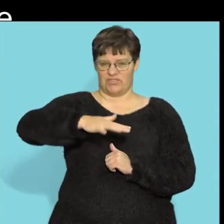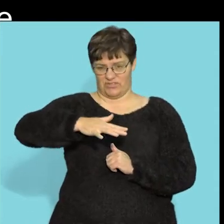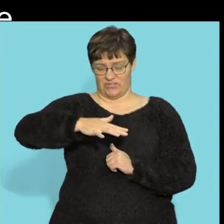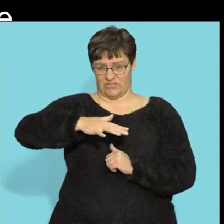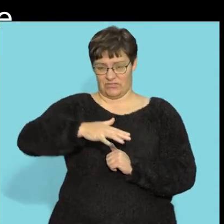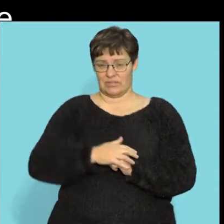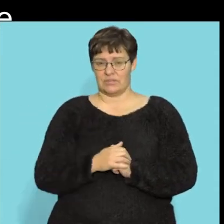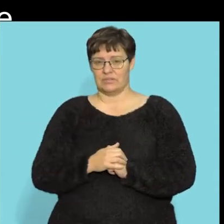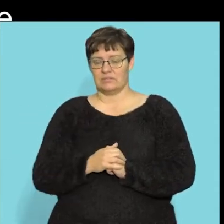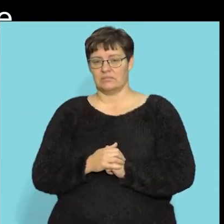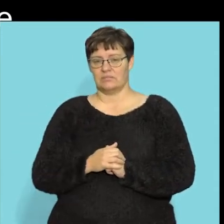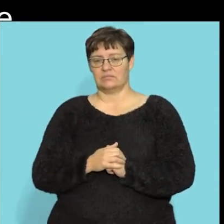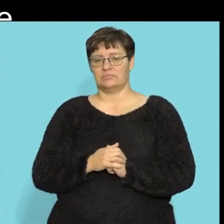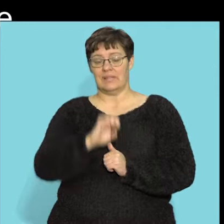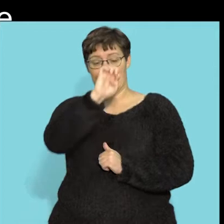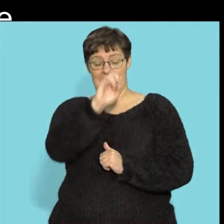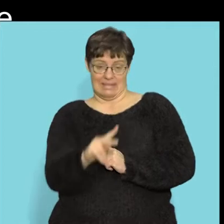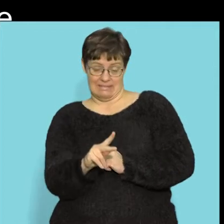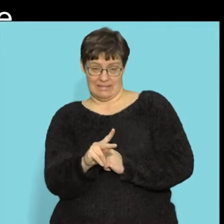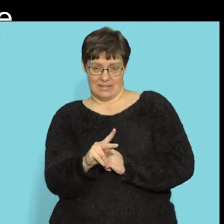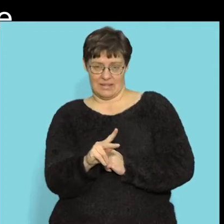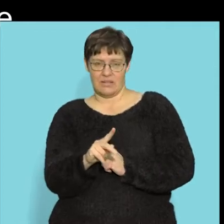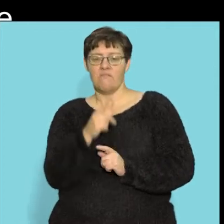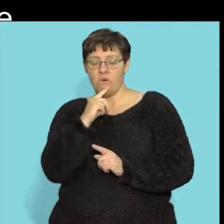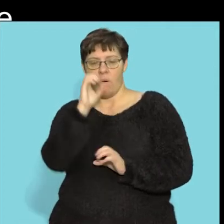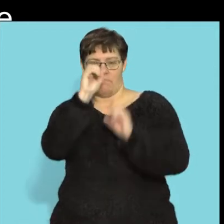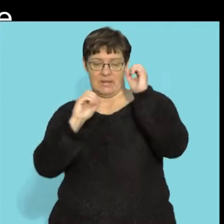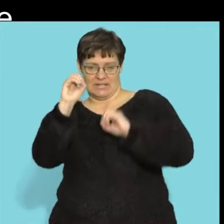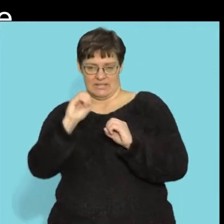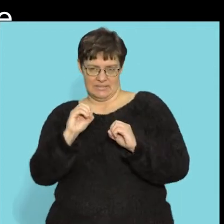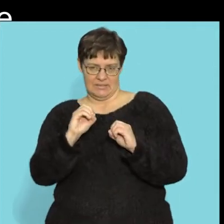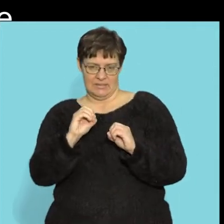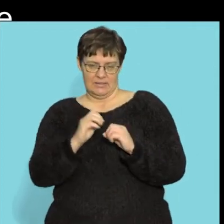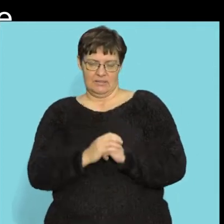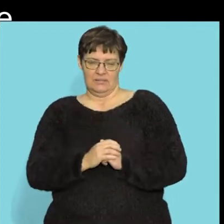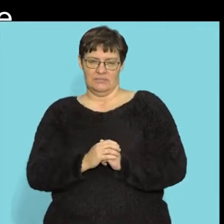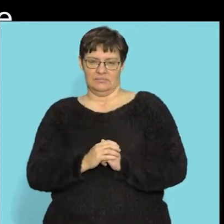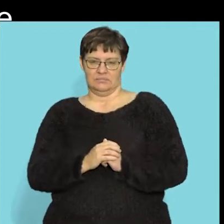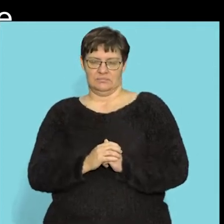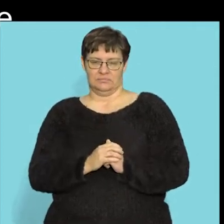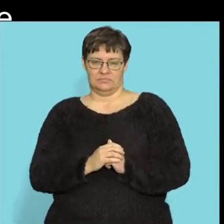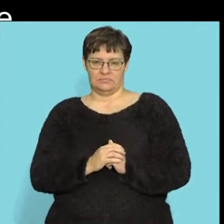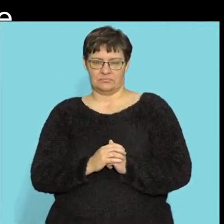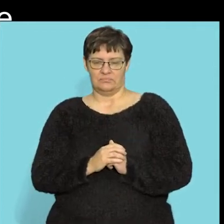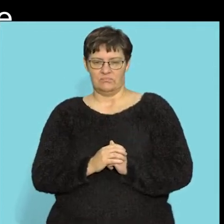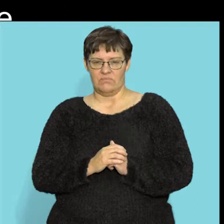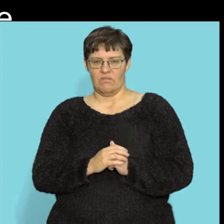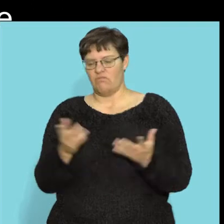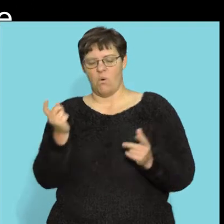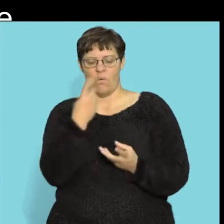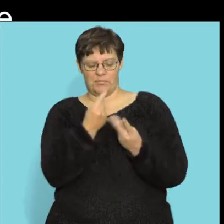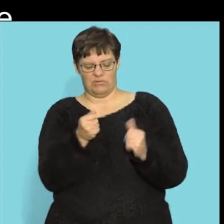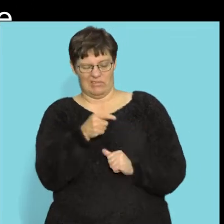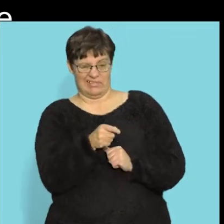kinetic energy of particles of a substance or a material. So we are saying